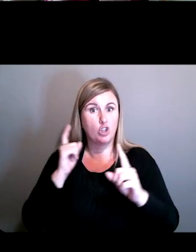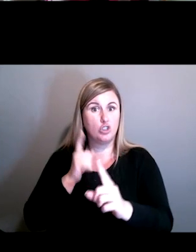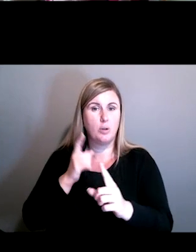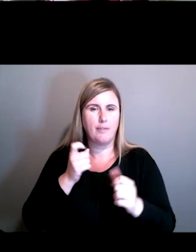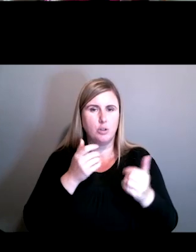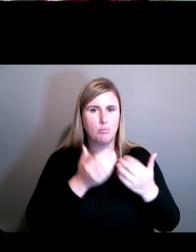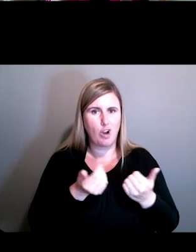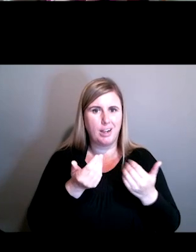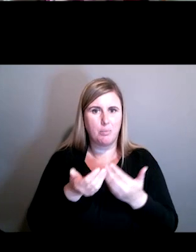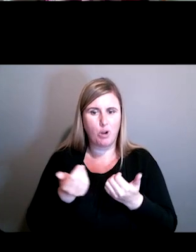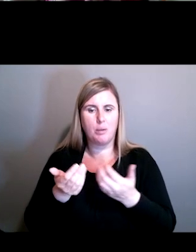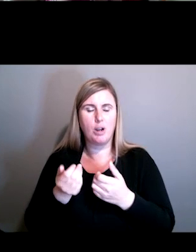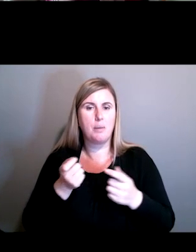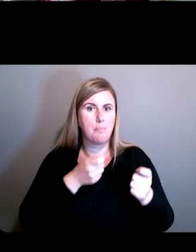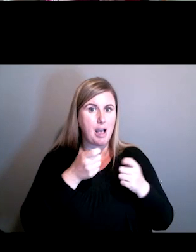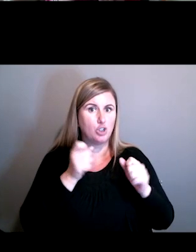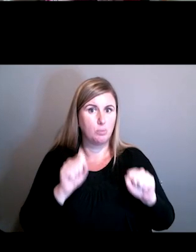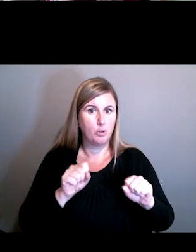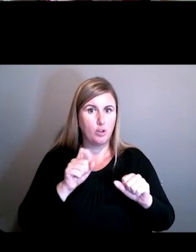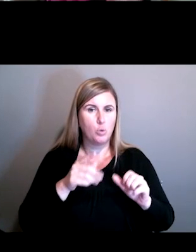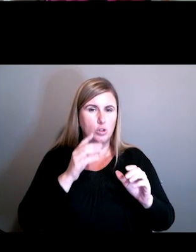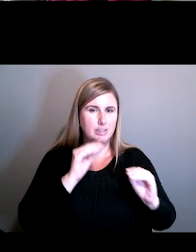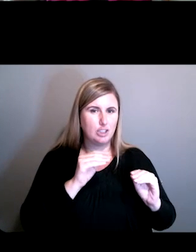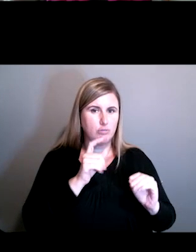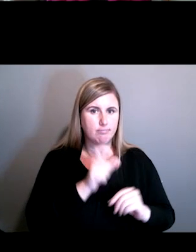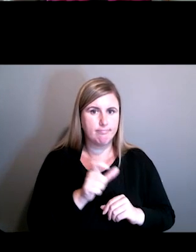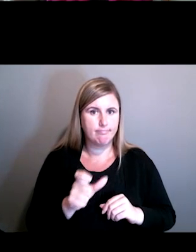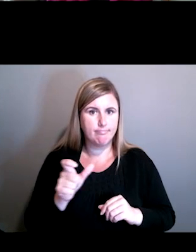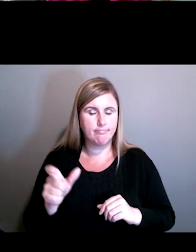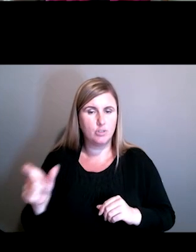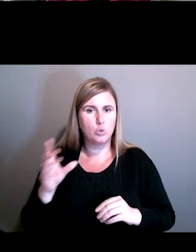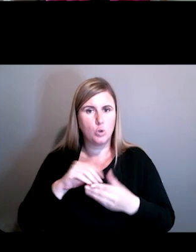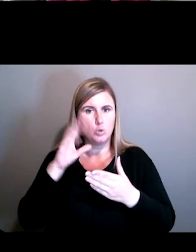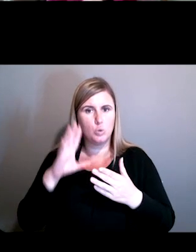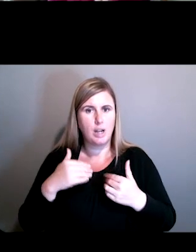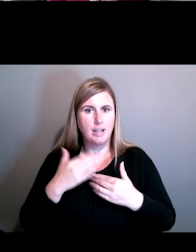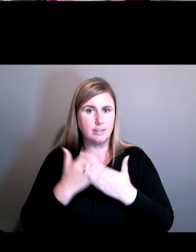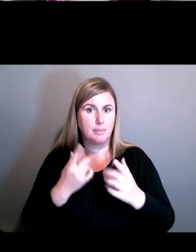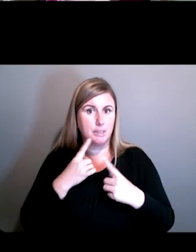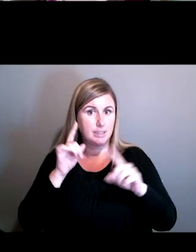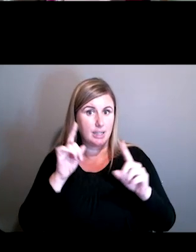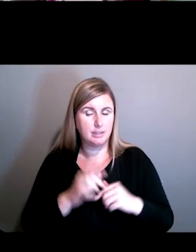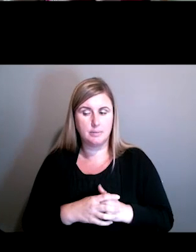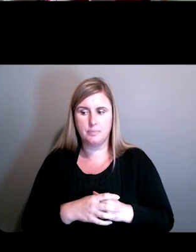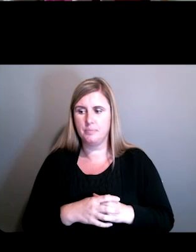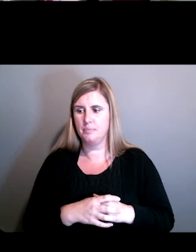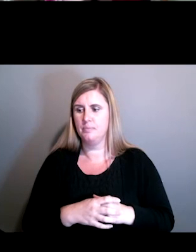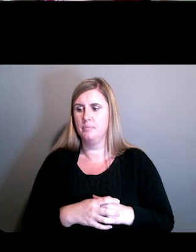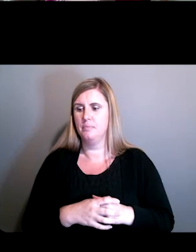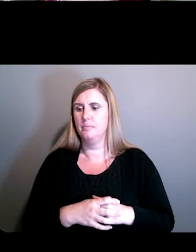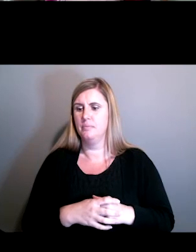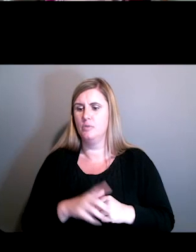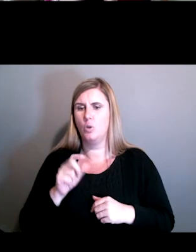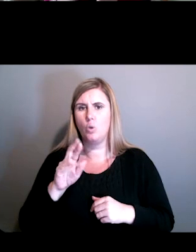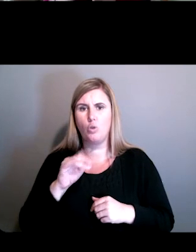you're going to teach in small increments so that the student has some success. And Lori kind of talked about this earlier. I just want to touch on